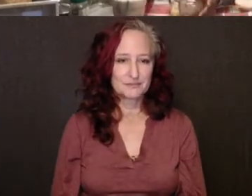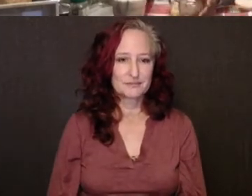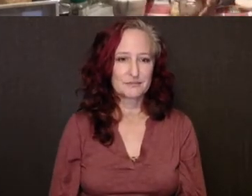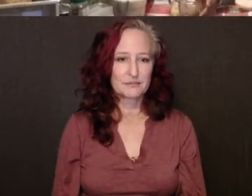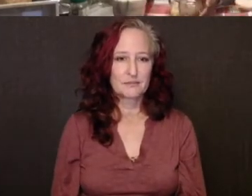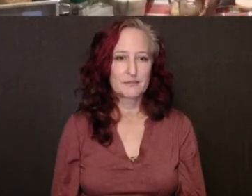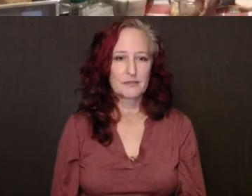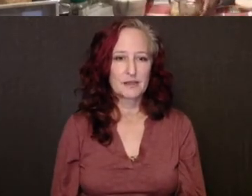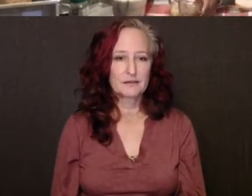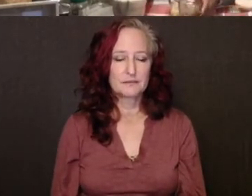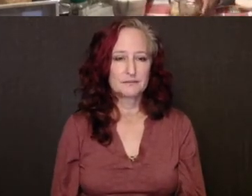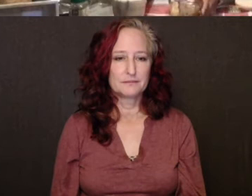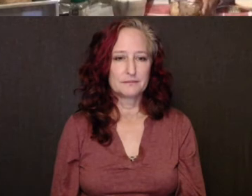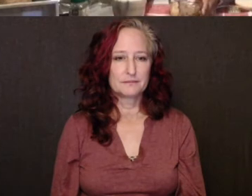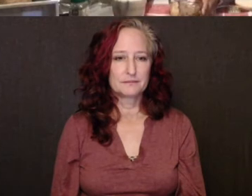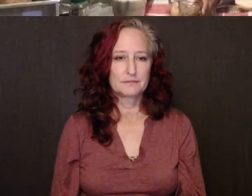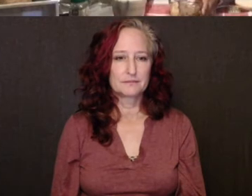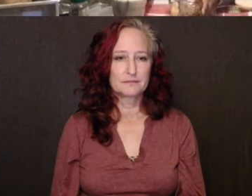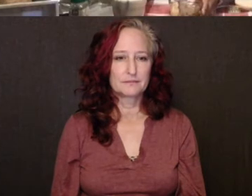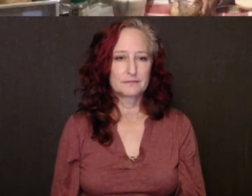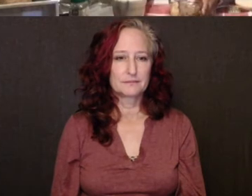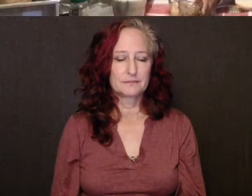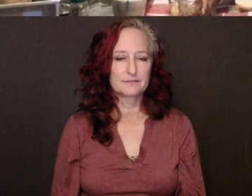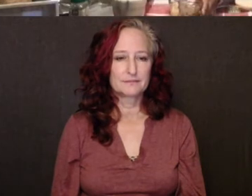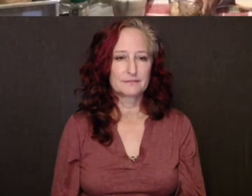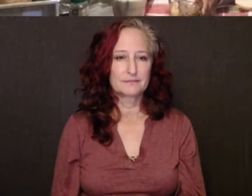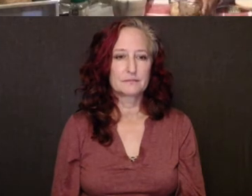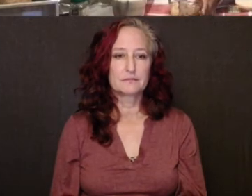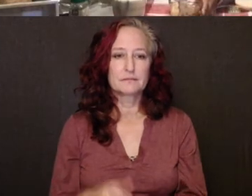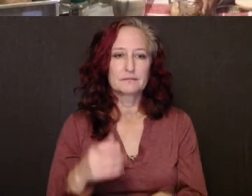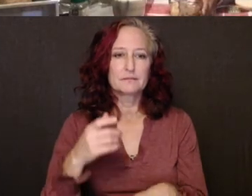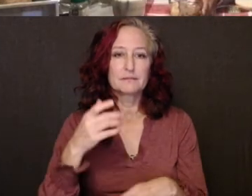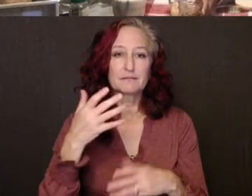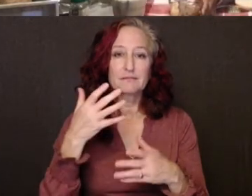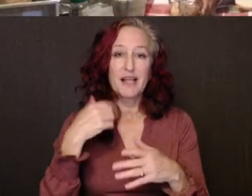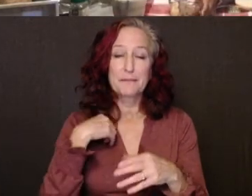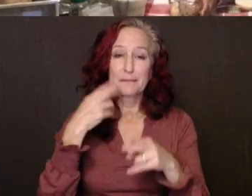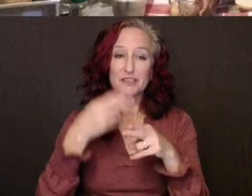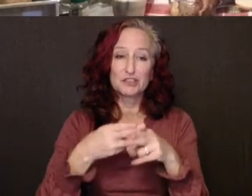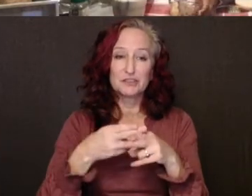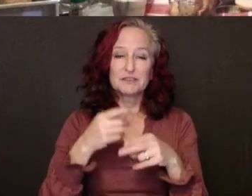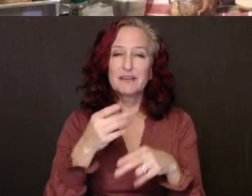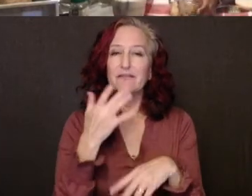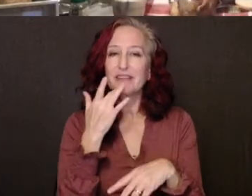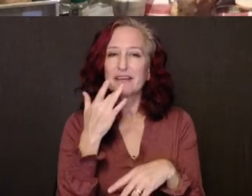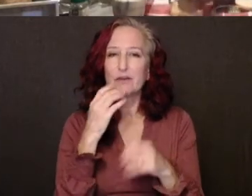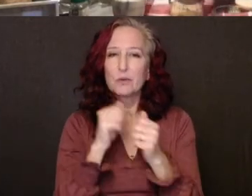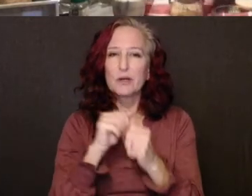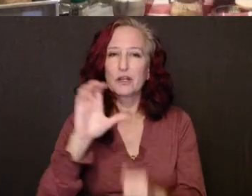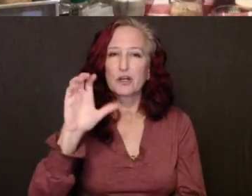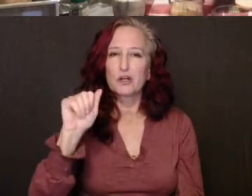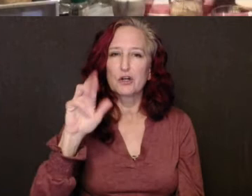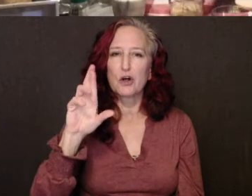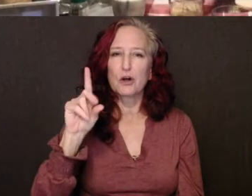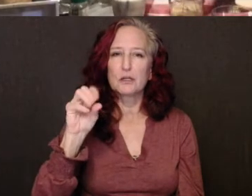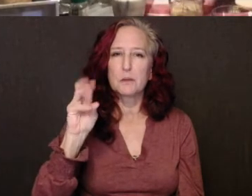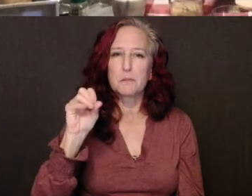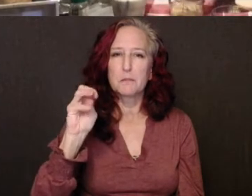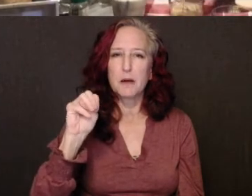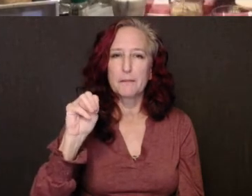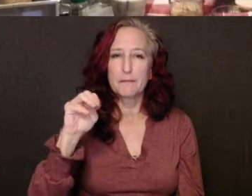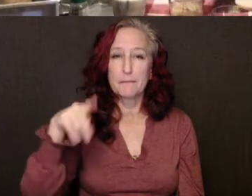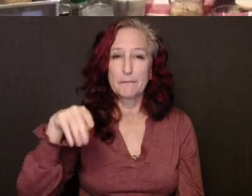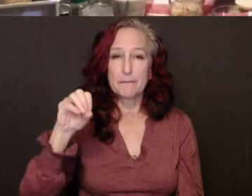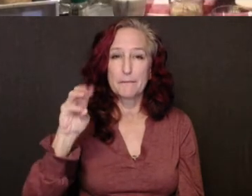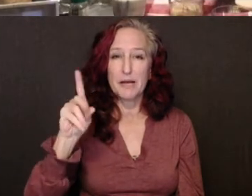cream that I talked about that I can literally like, if I was not on camera, this whole thing would go. But